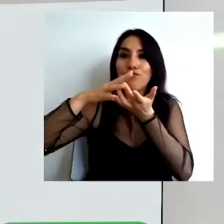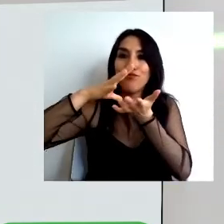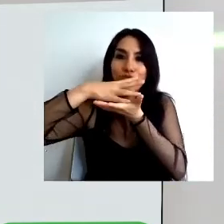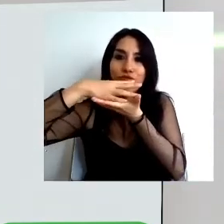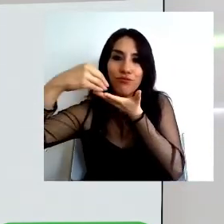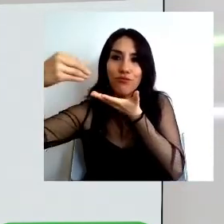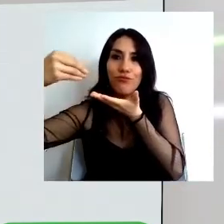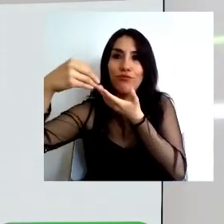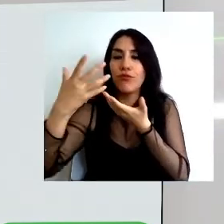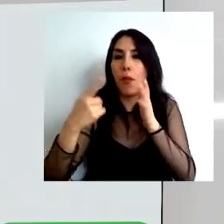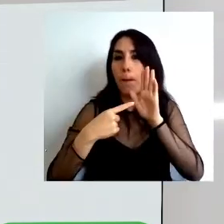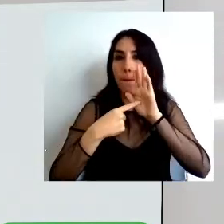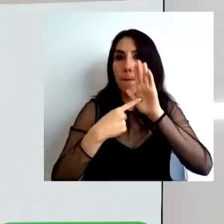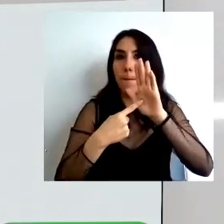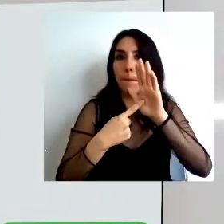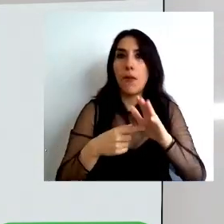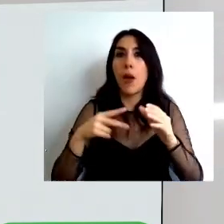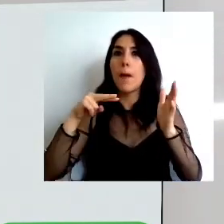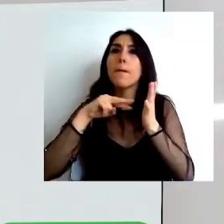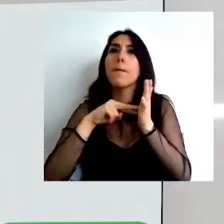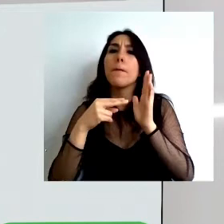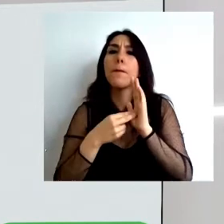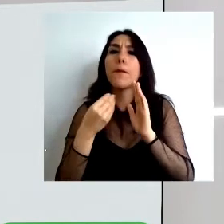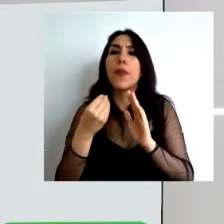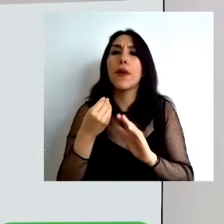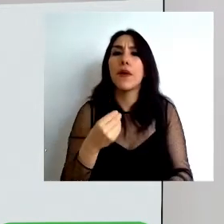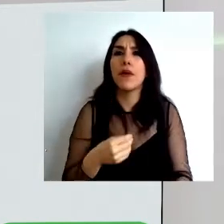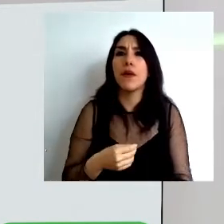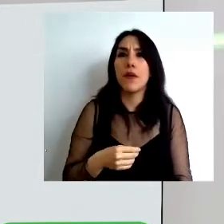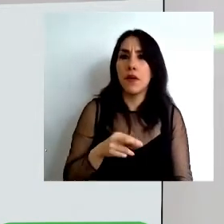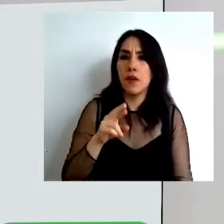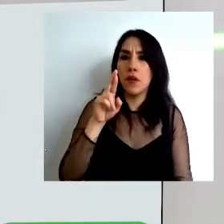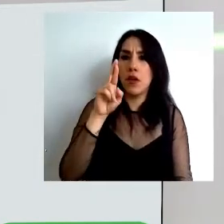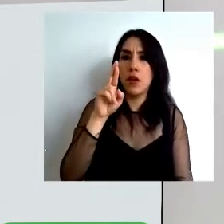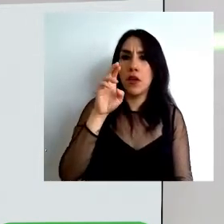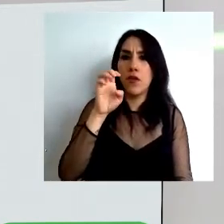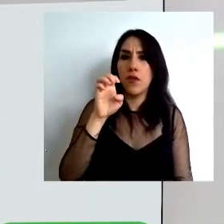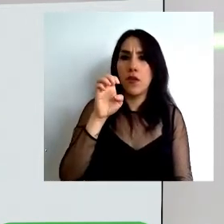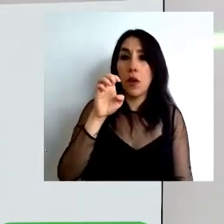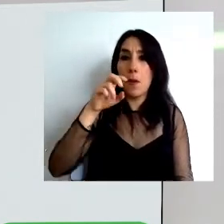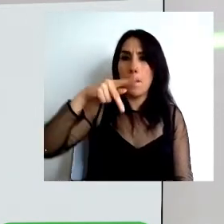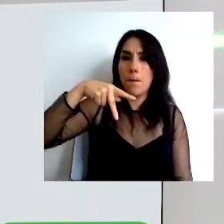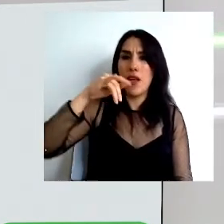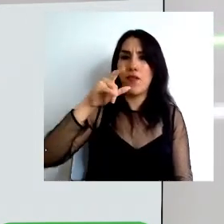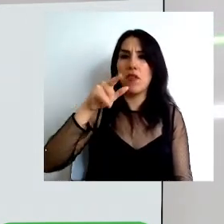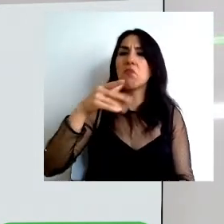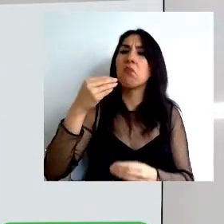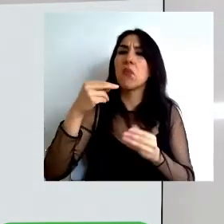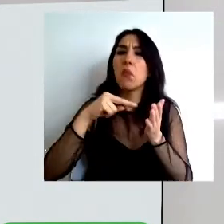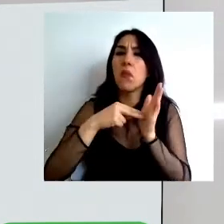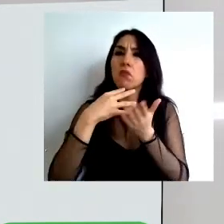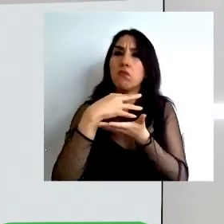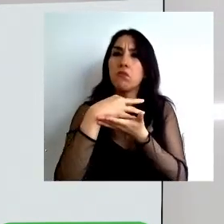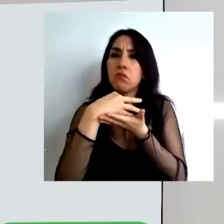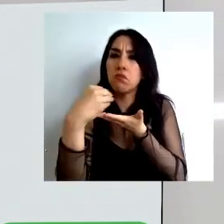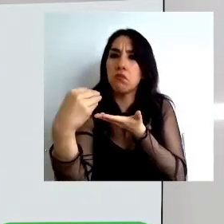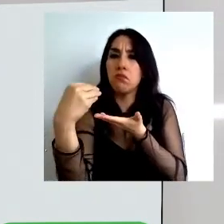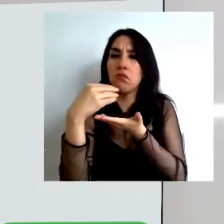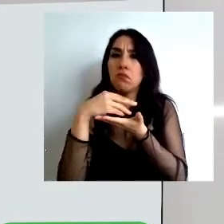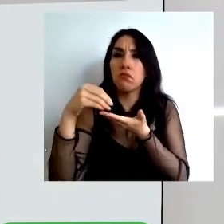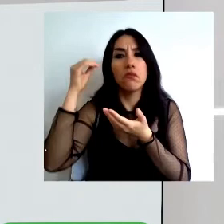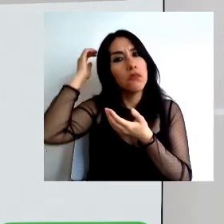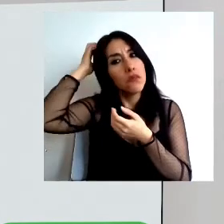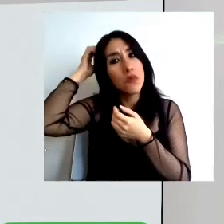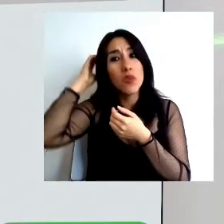it, which is probably not the easiest approach, but might be the relevant one. You might want to replicate a specific activity